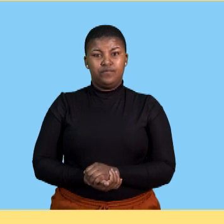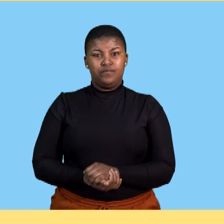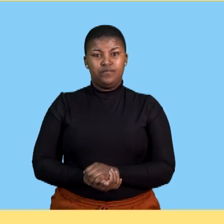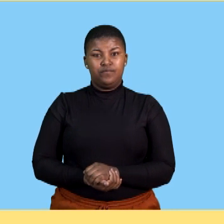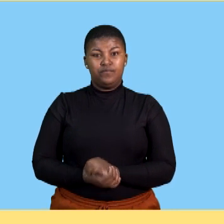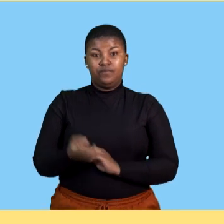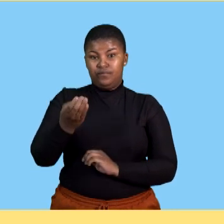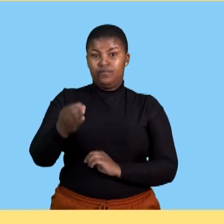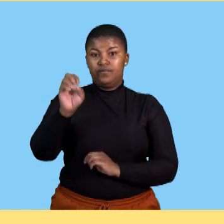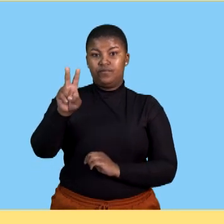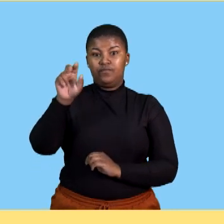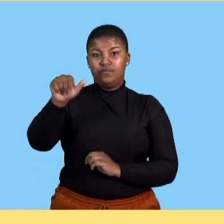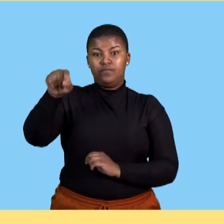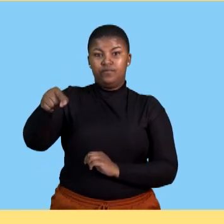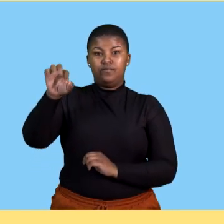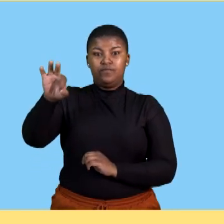There it is,